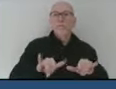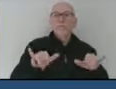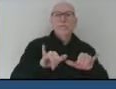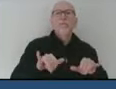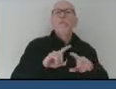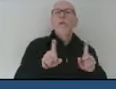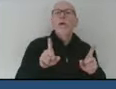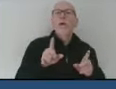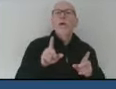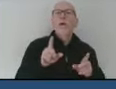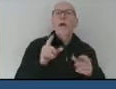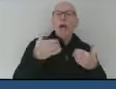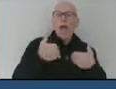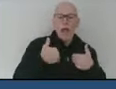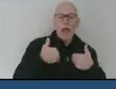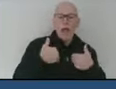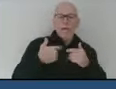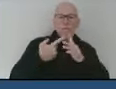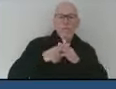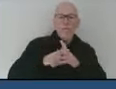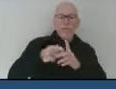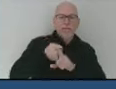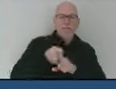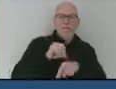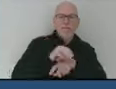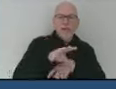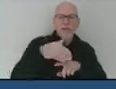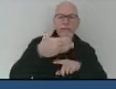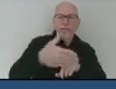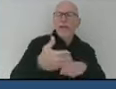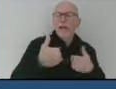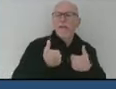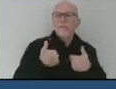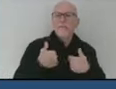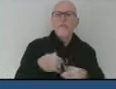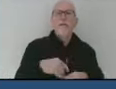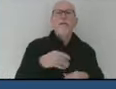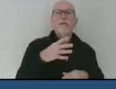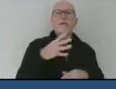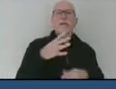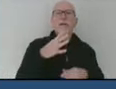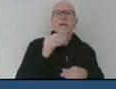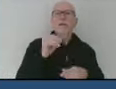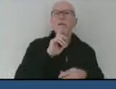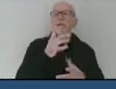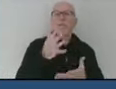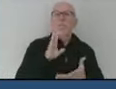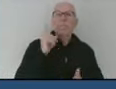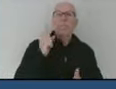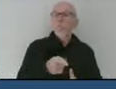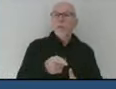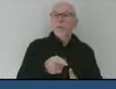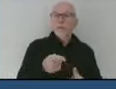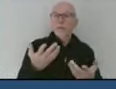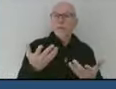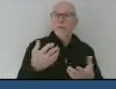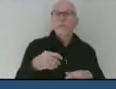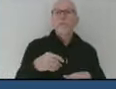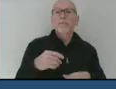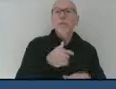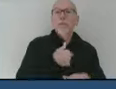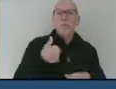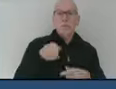there's a cause and effect to all this. And just to break it down as simply as I can, as we